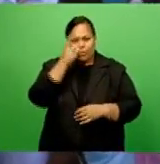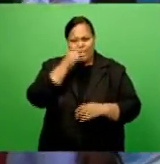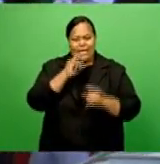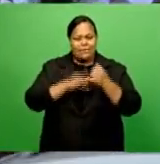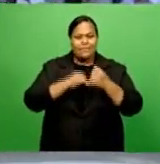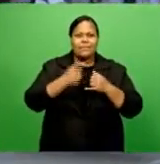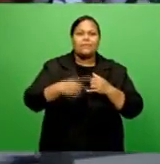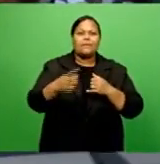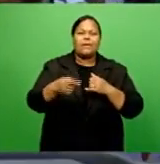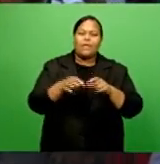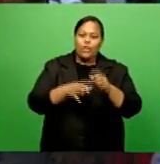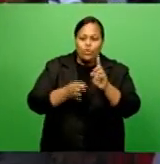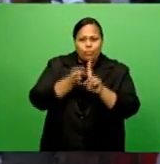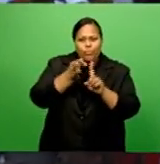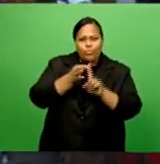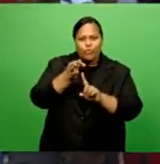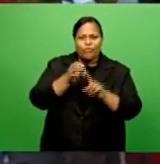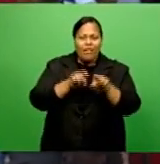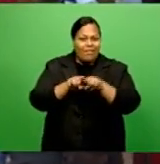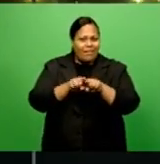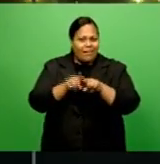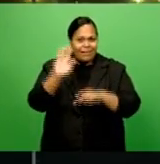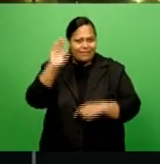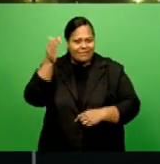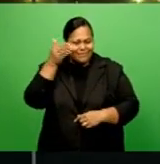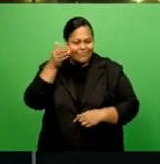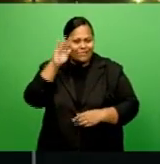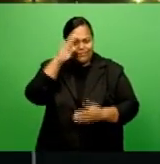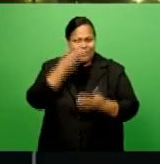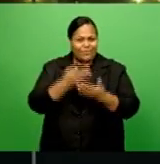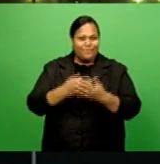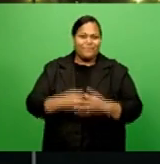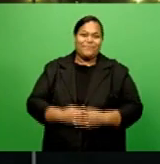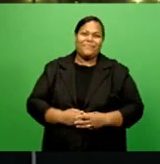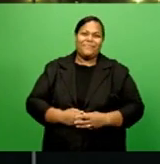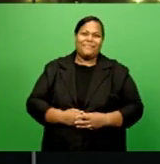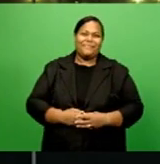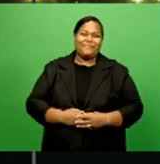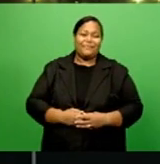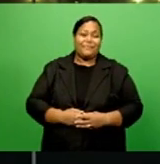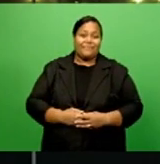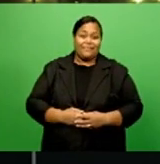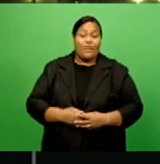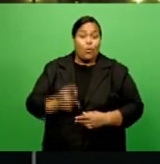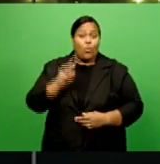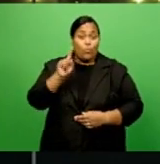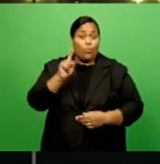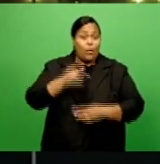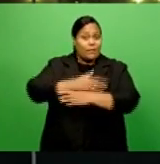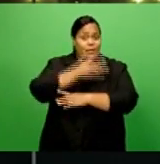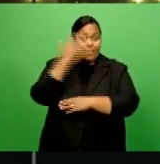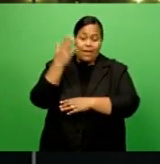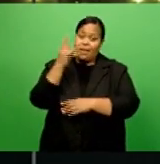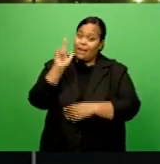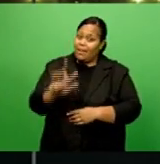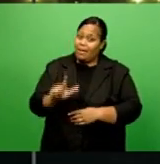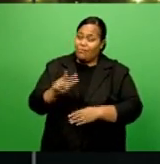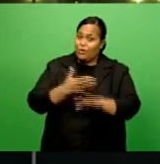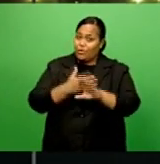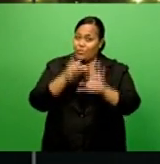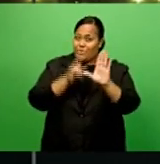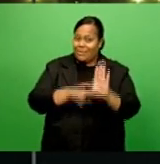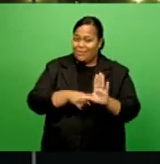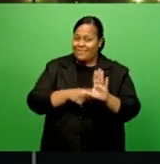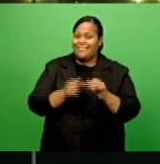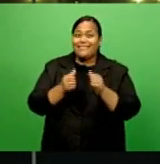improve learning outcomes for students. With one day remaining before the new school term starts, some